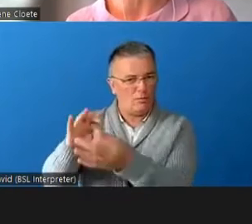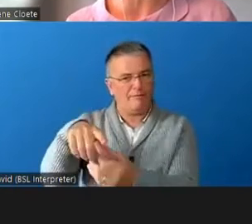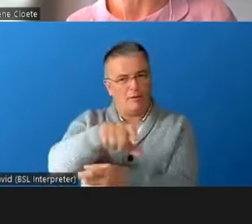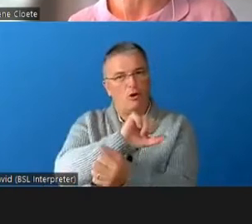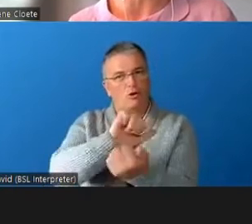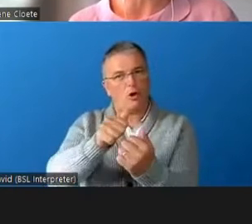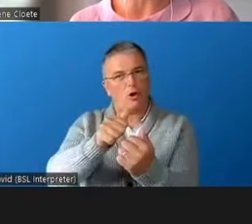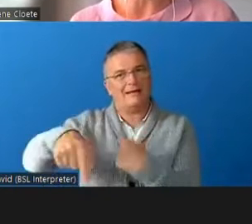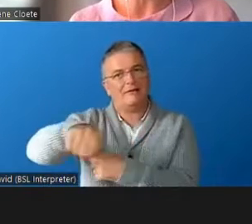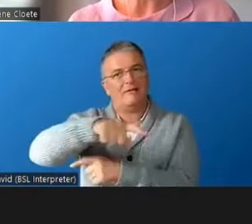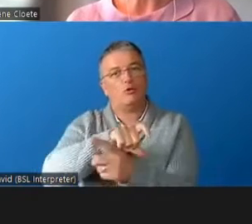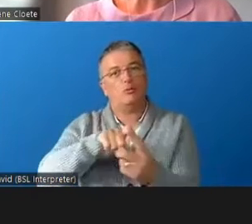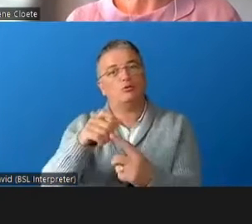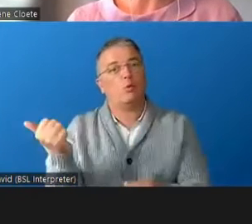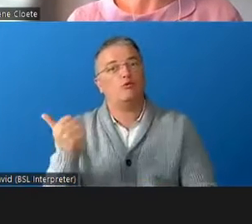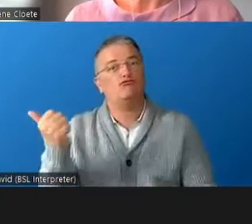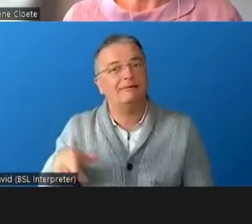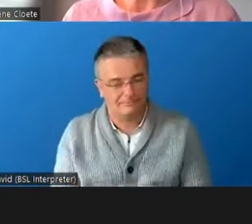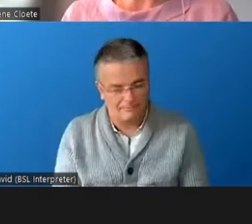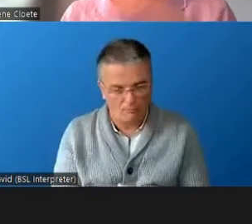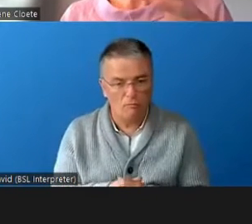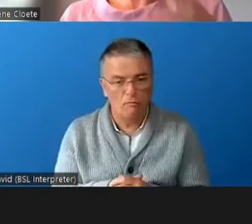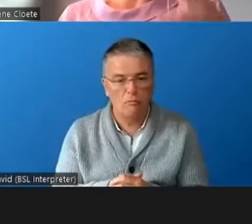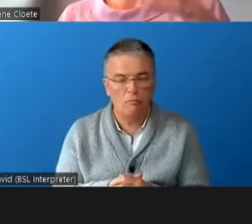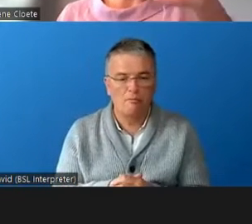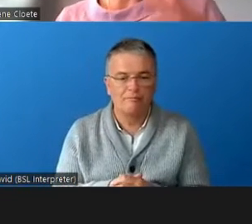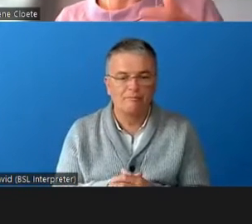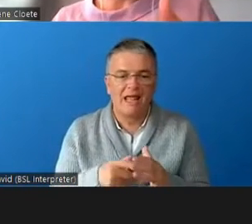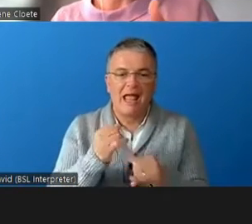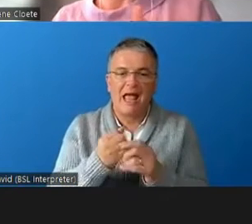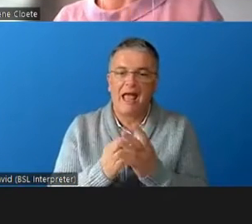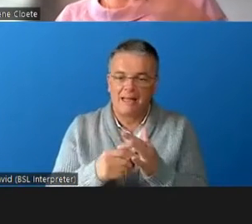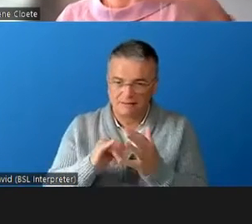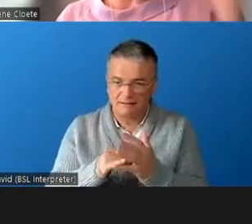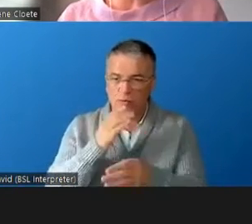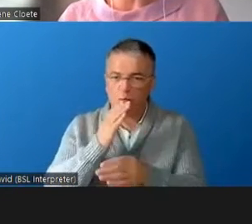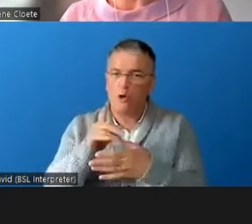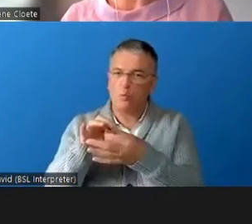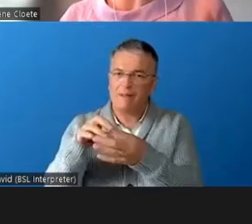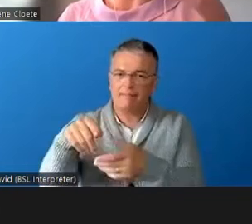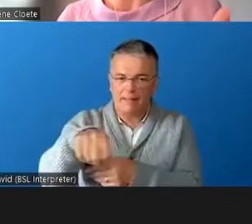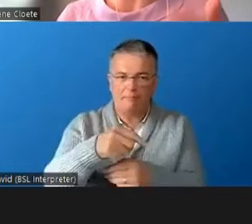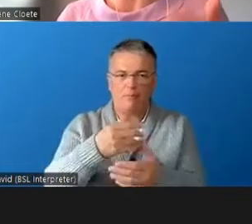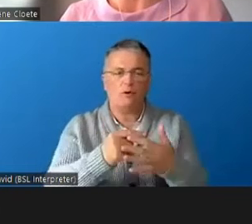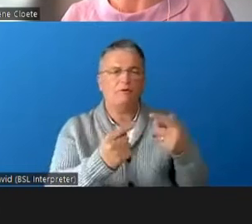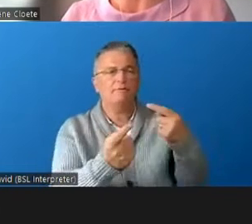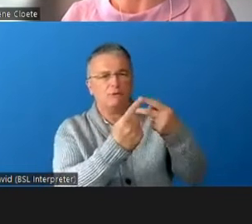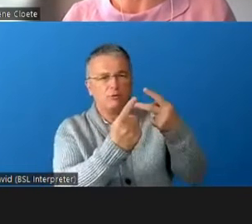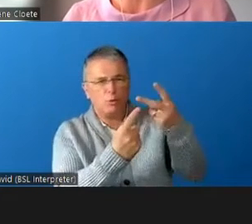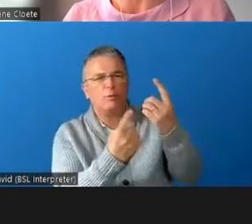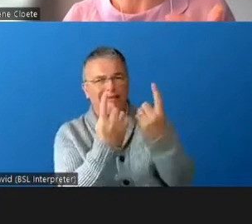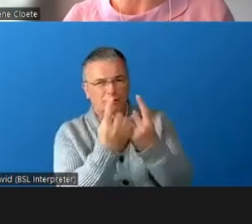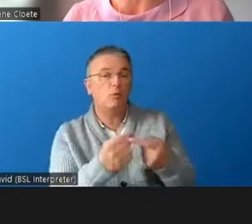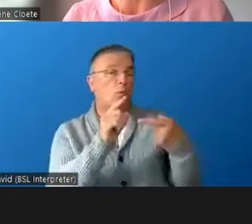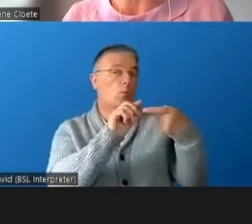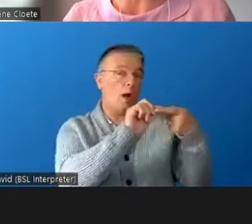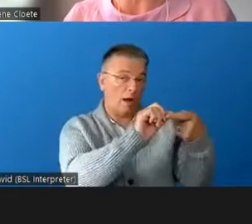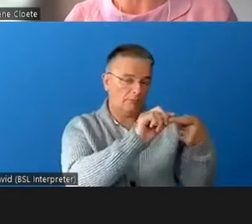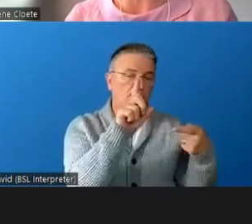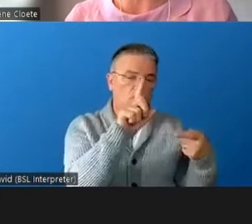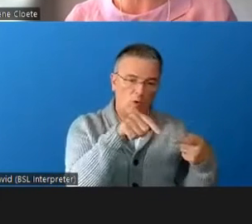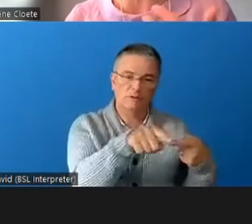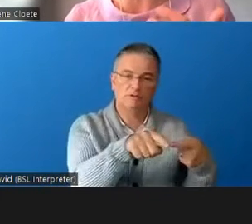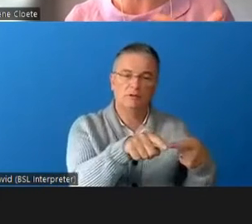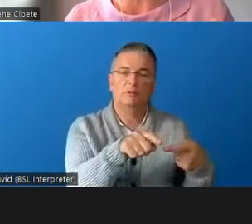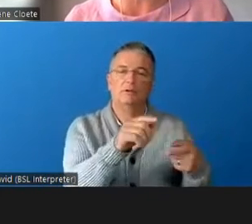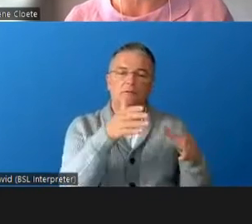colleagues in that community. Now, Agnes worked with them on several issues, but one of those issues was specific to